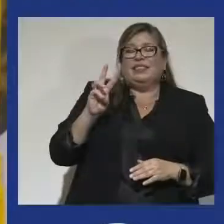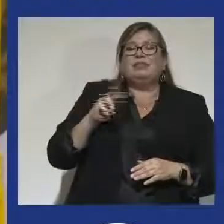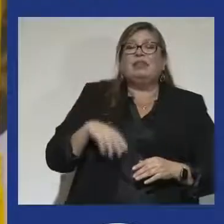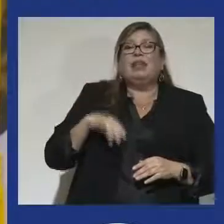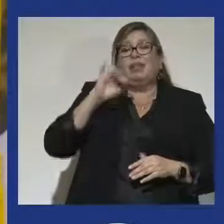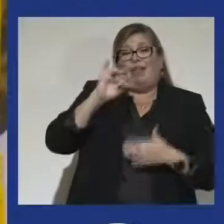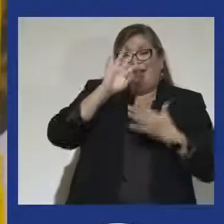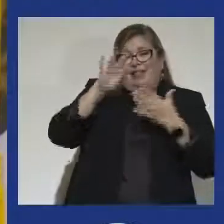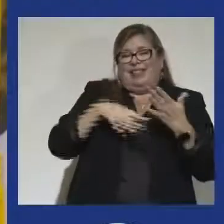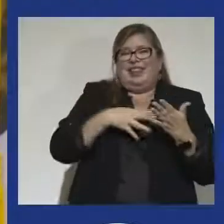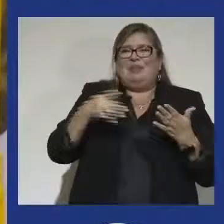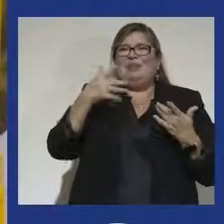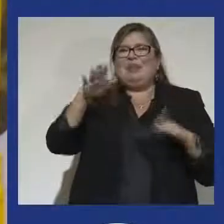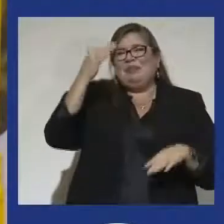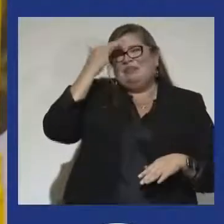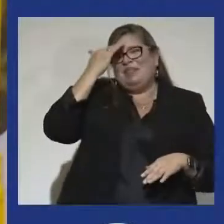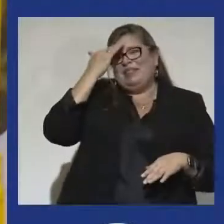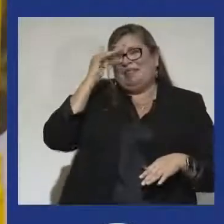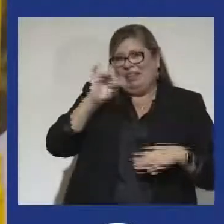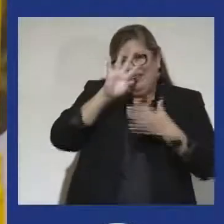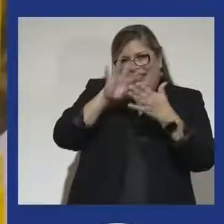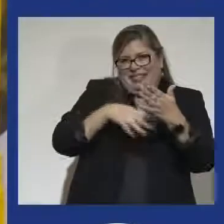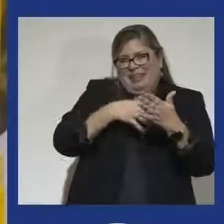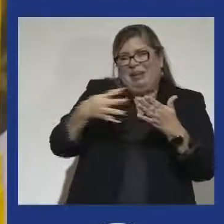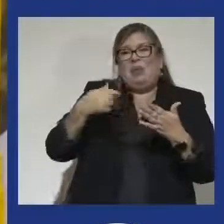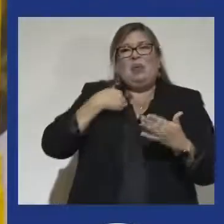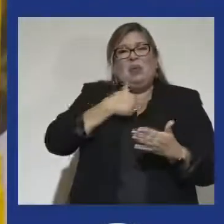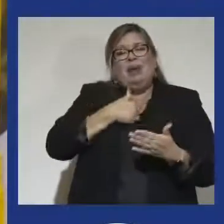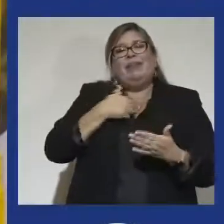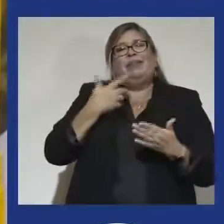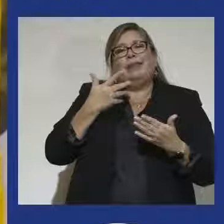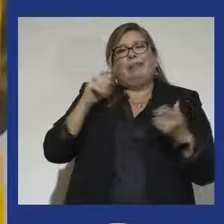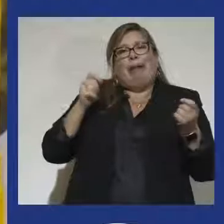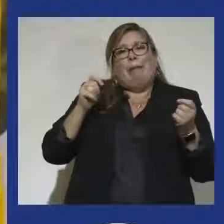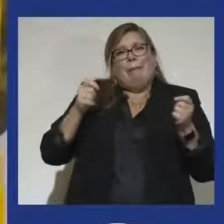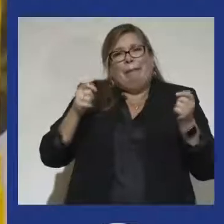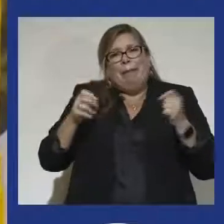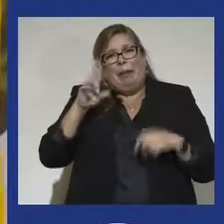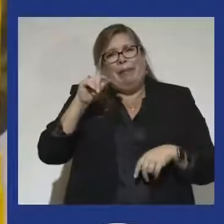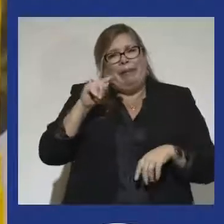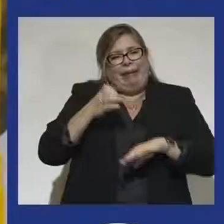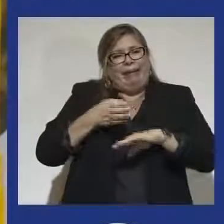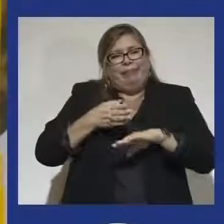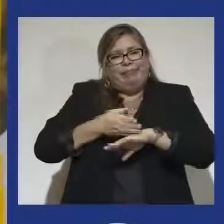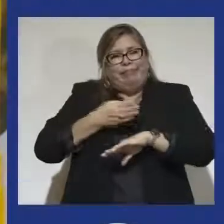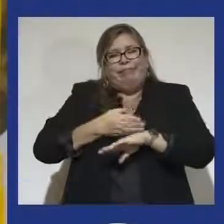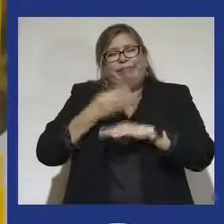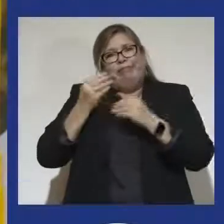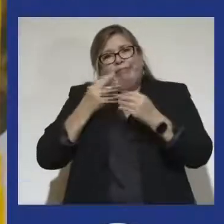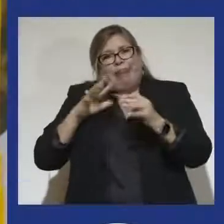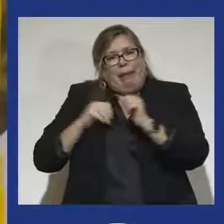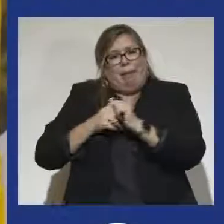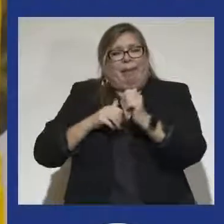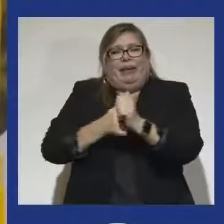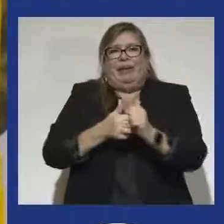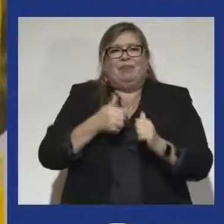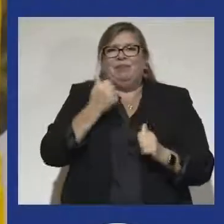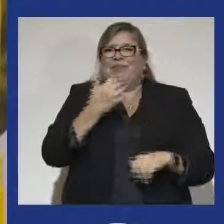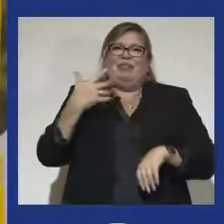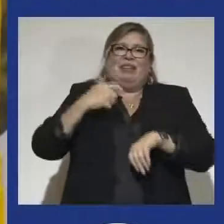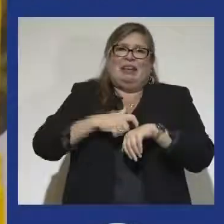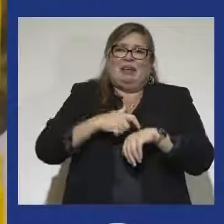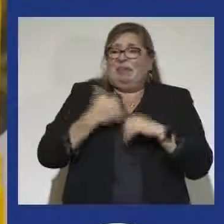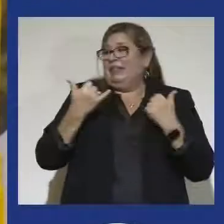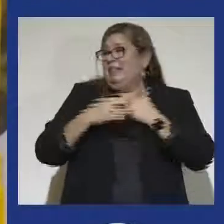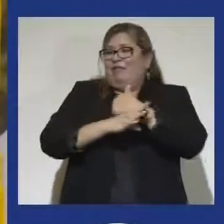table that you will be familiar with because it's one that we've been updating throughout the pandemic, and we actually updated it a few times